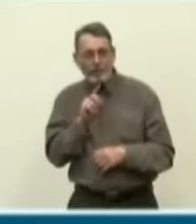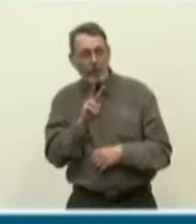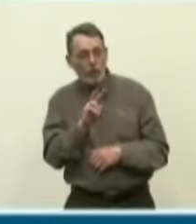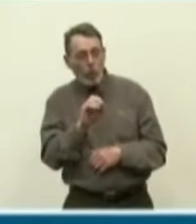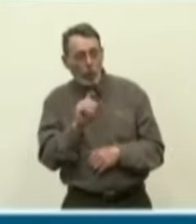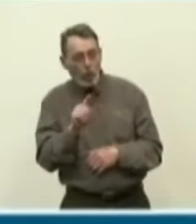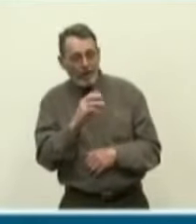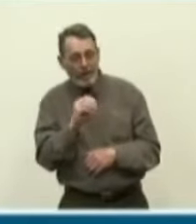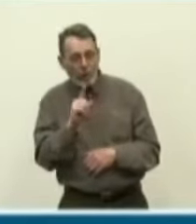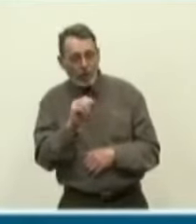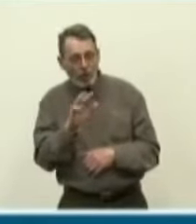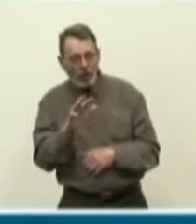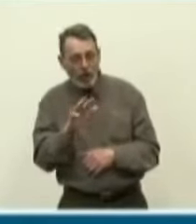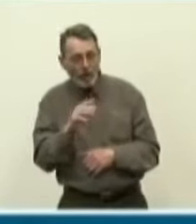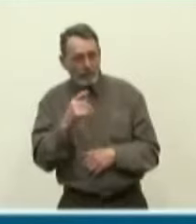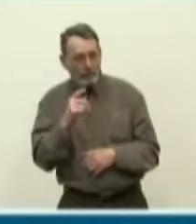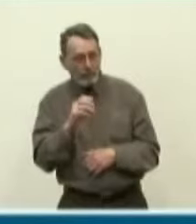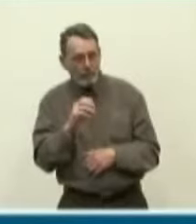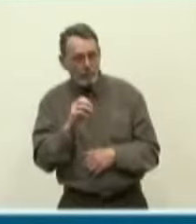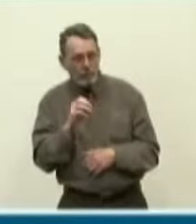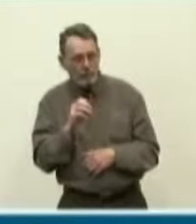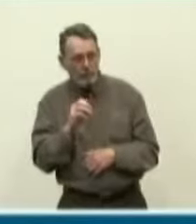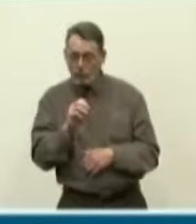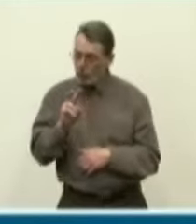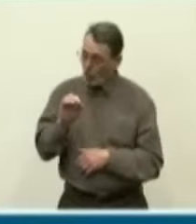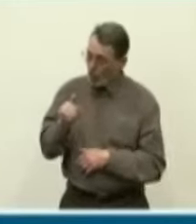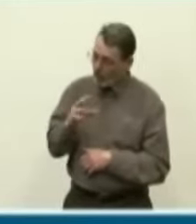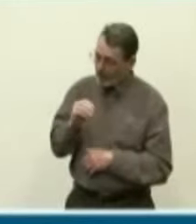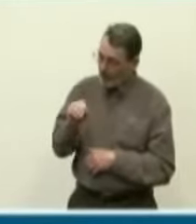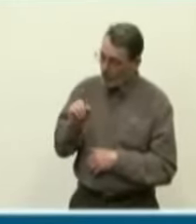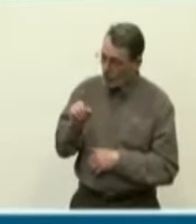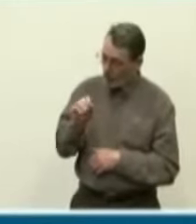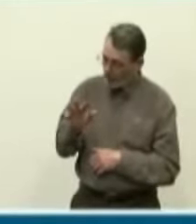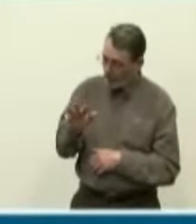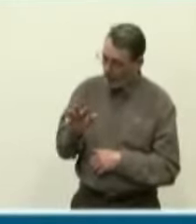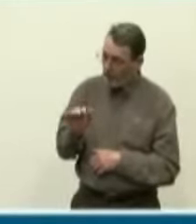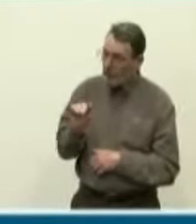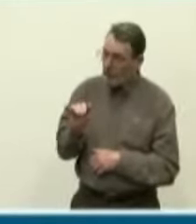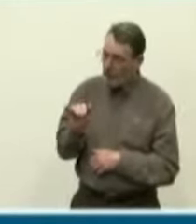50 and 33 seconds. 201 and 105, we're 98. 201 and the 105, copy.